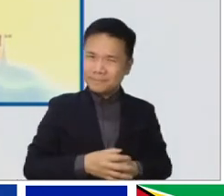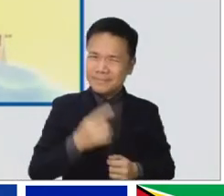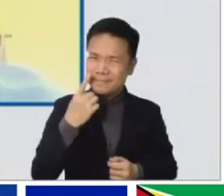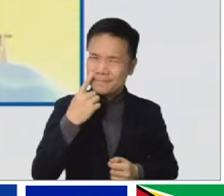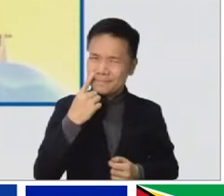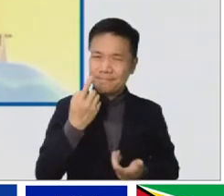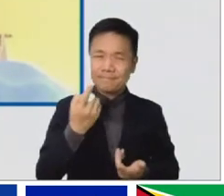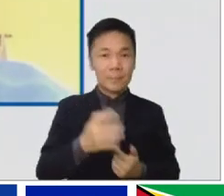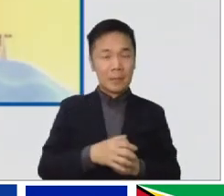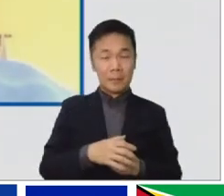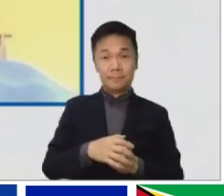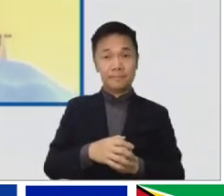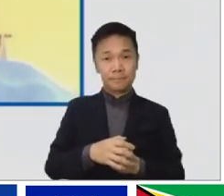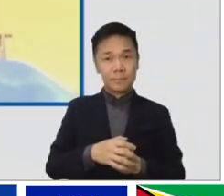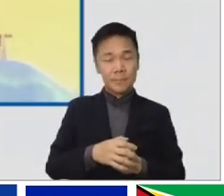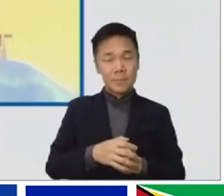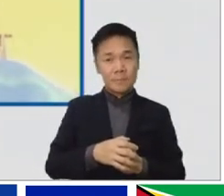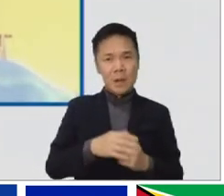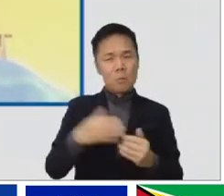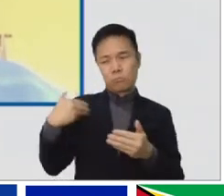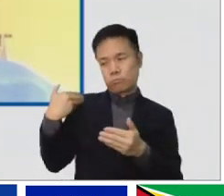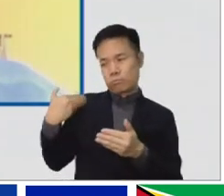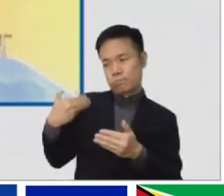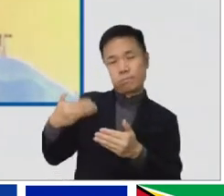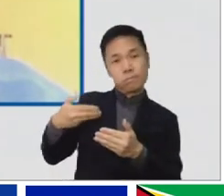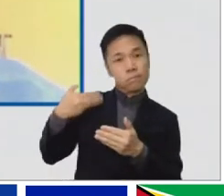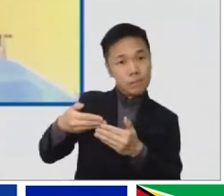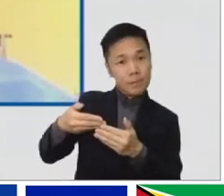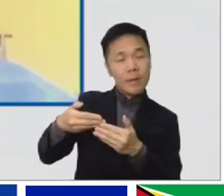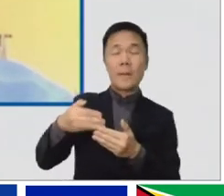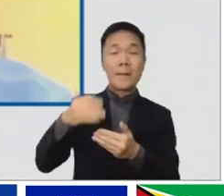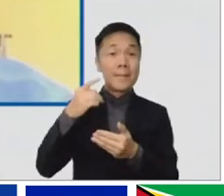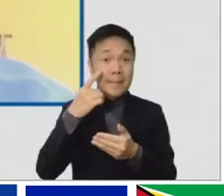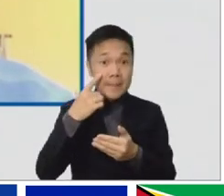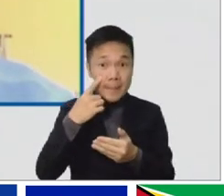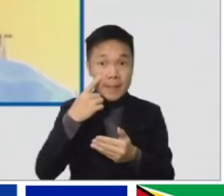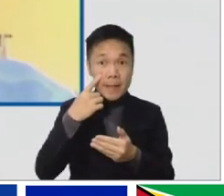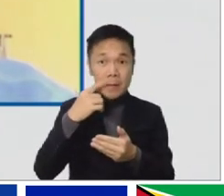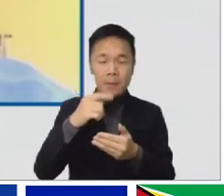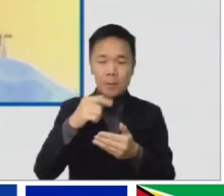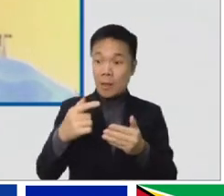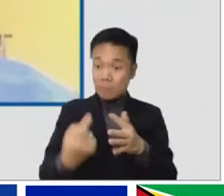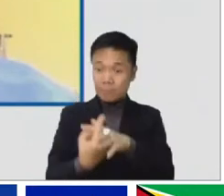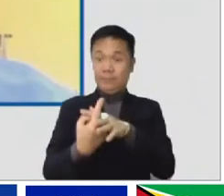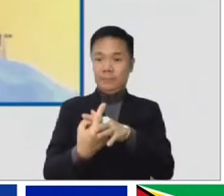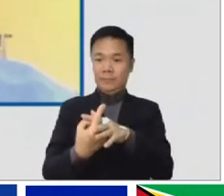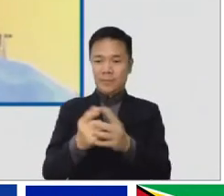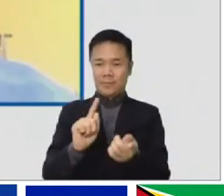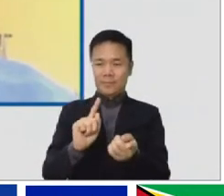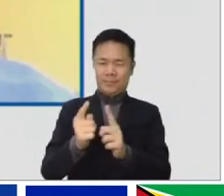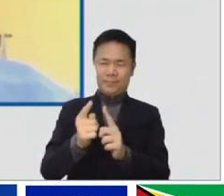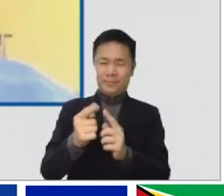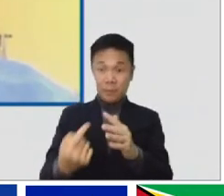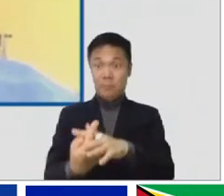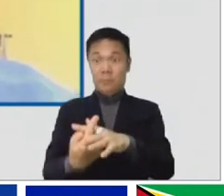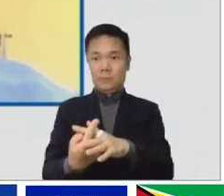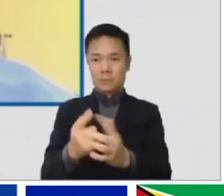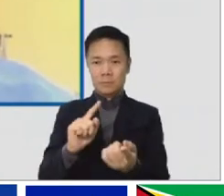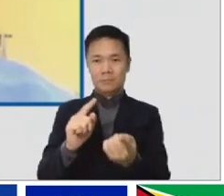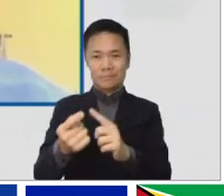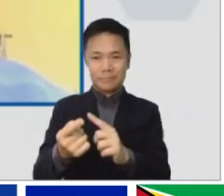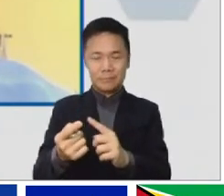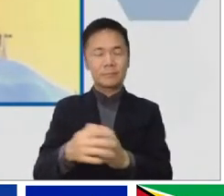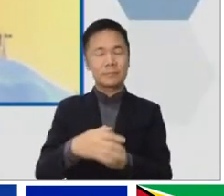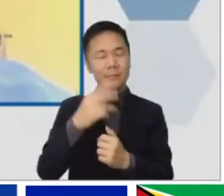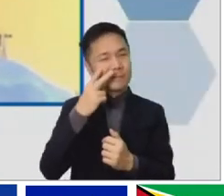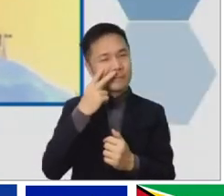accumulatively over time as new preoccupations come to mind. And we have had more recently the whole discussion on resilience,